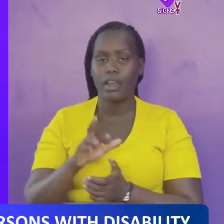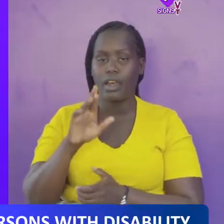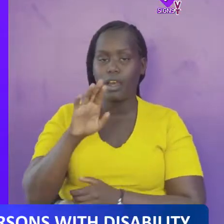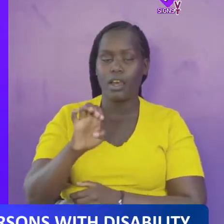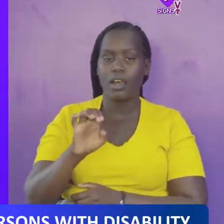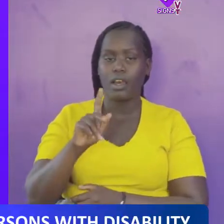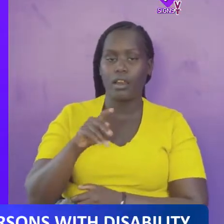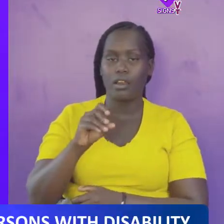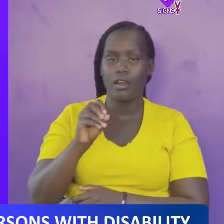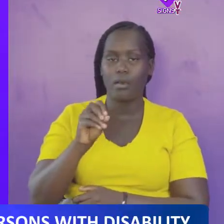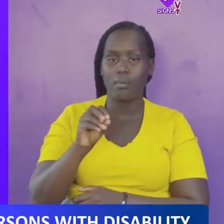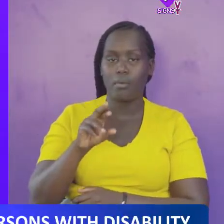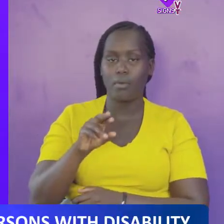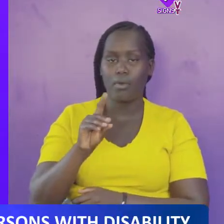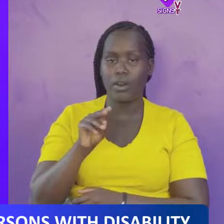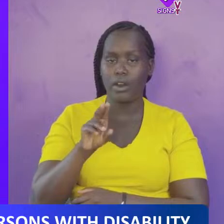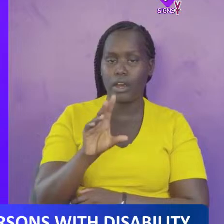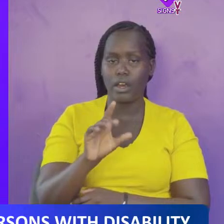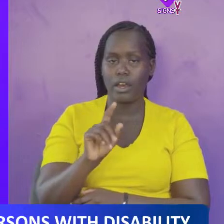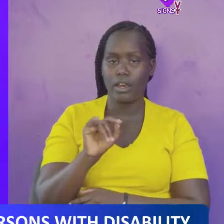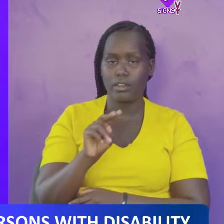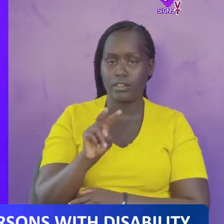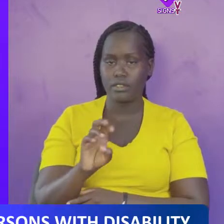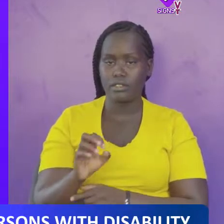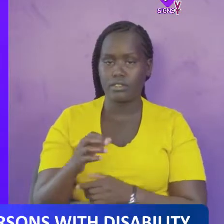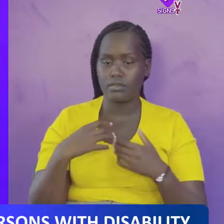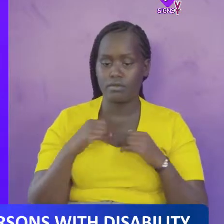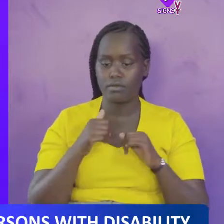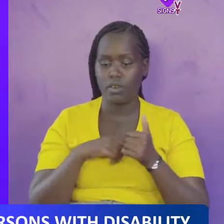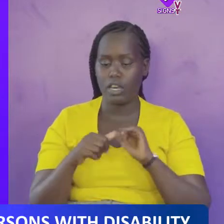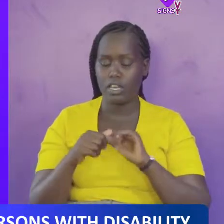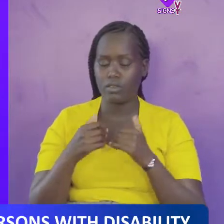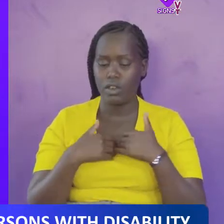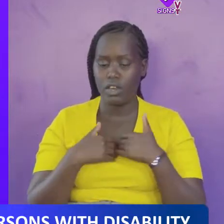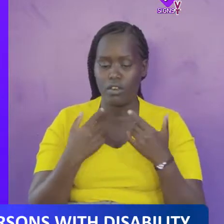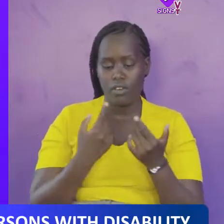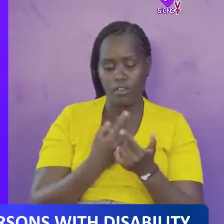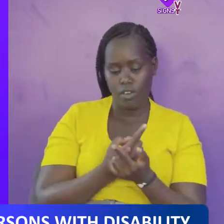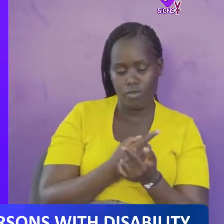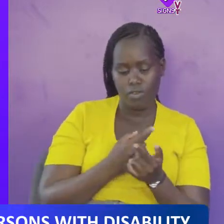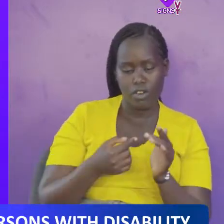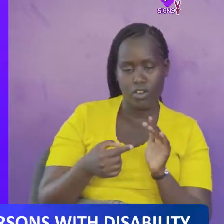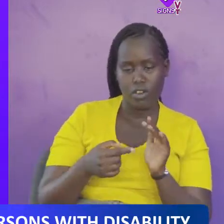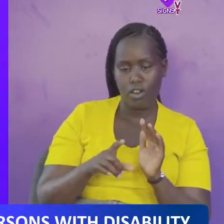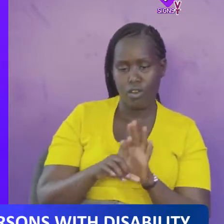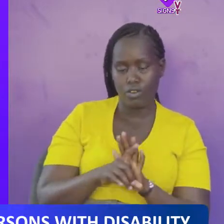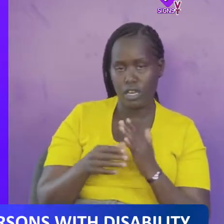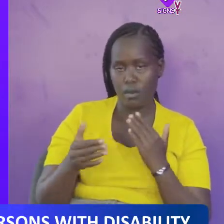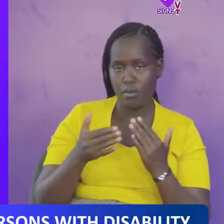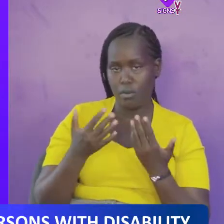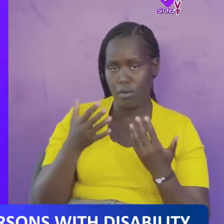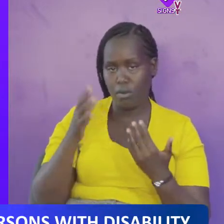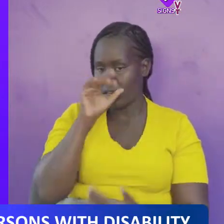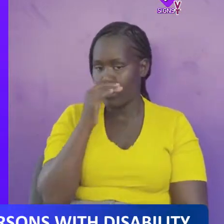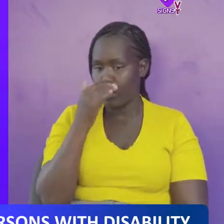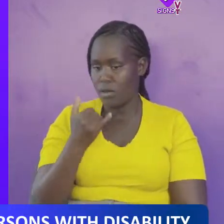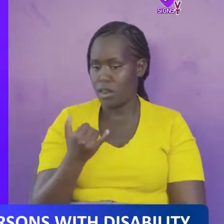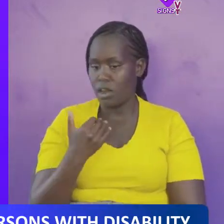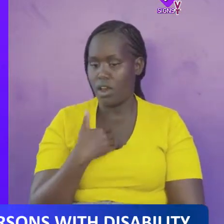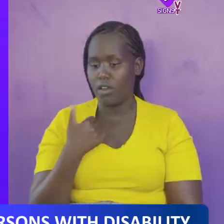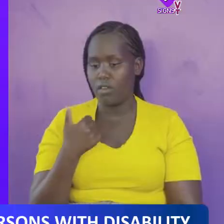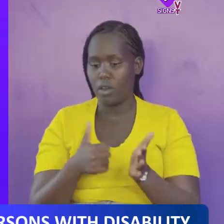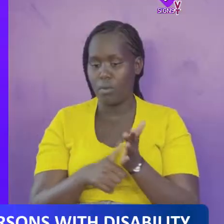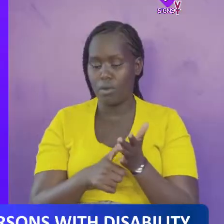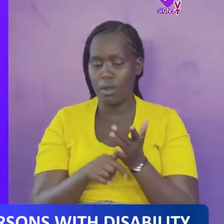We have several laws. And maybe you would assume now, maybe we are not having any problem. But